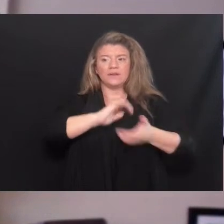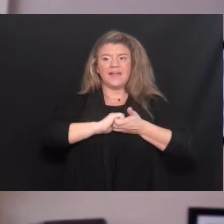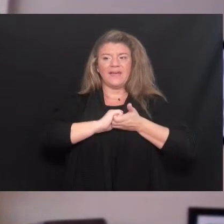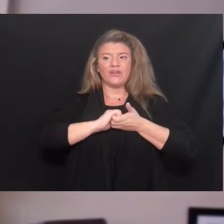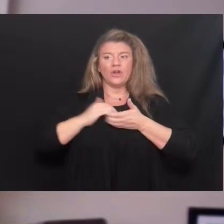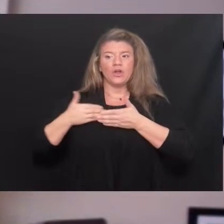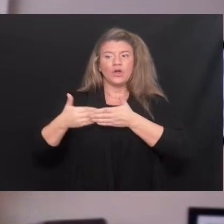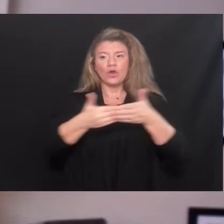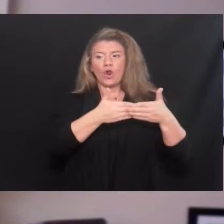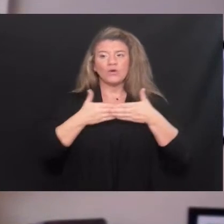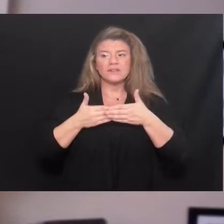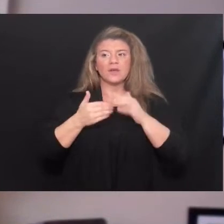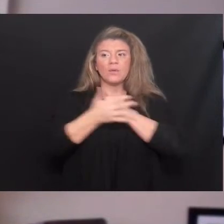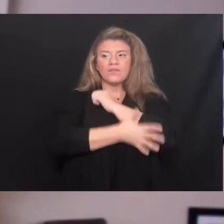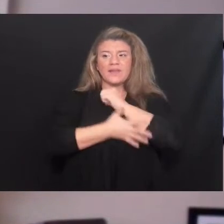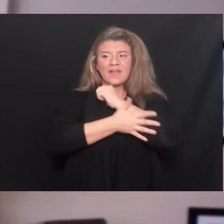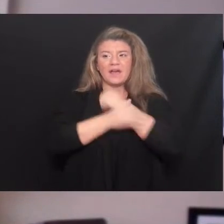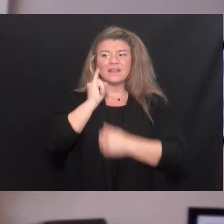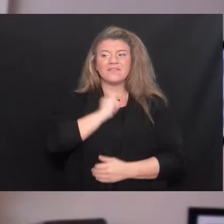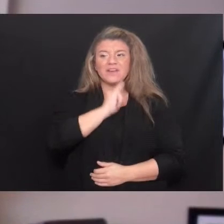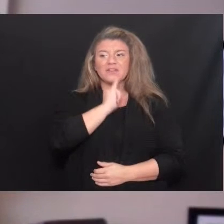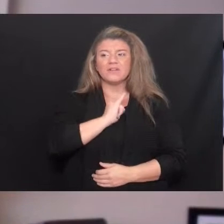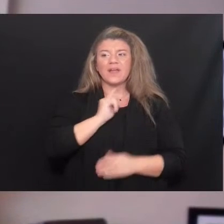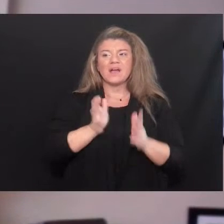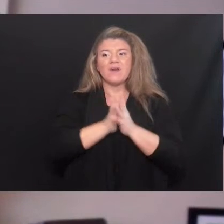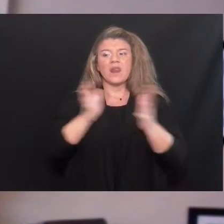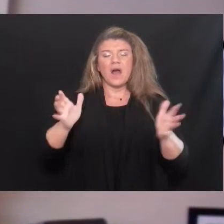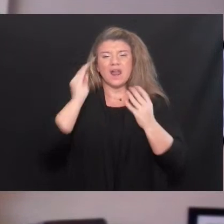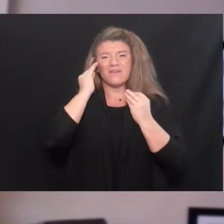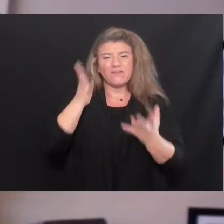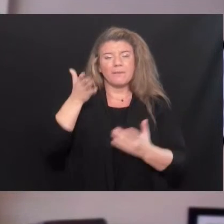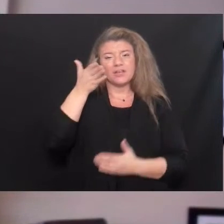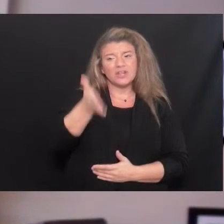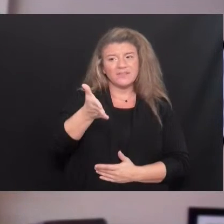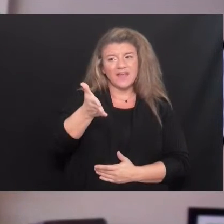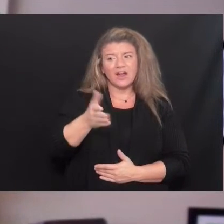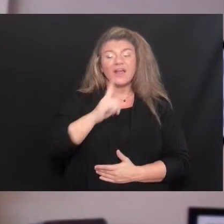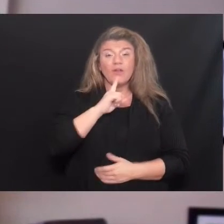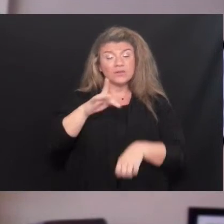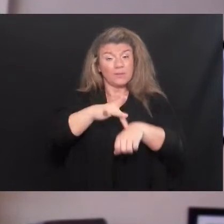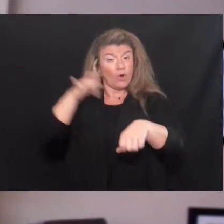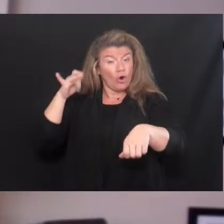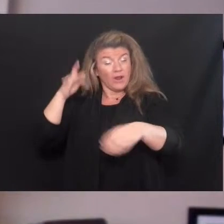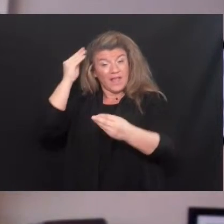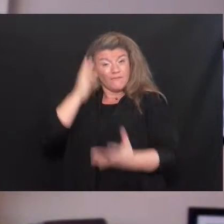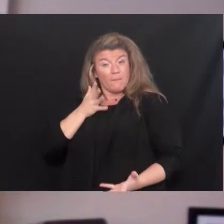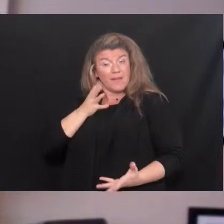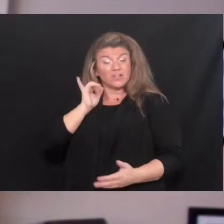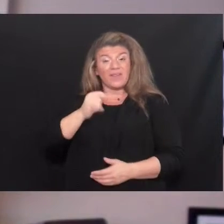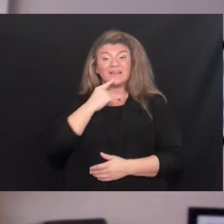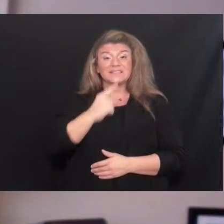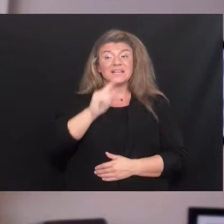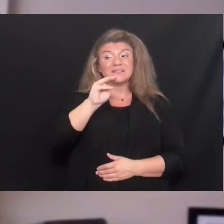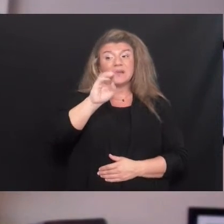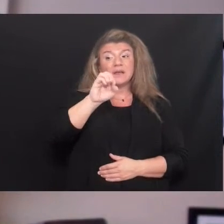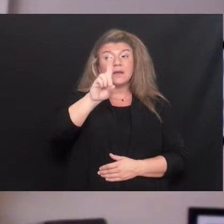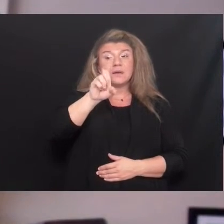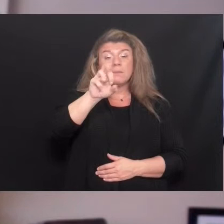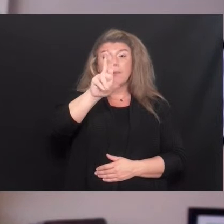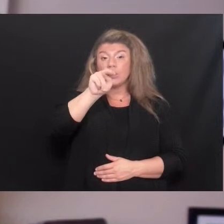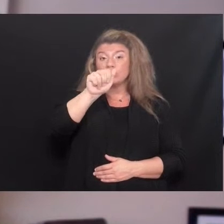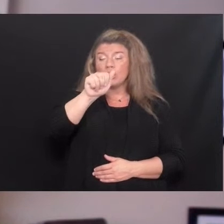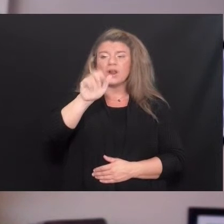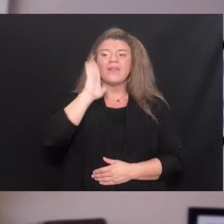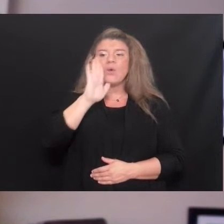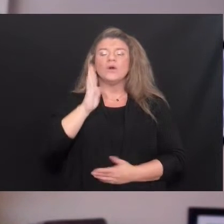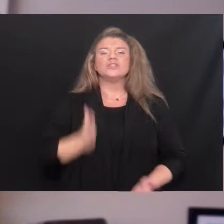the country of Israel. So we have a lot of information there. There is some early data that Moderna has generated that would